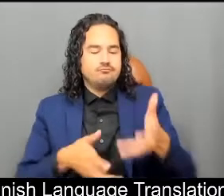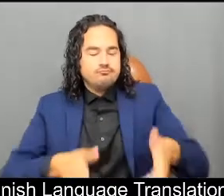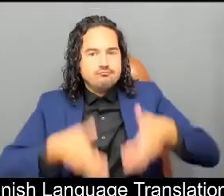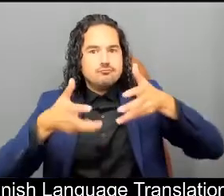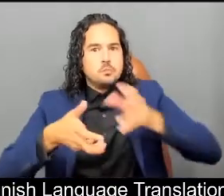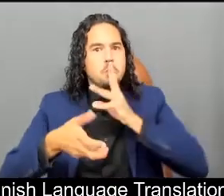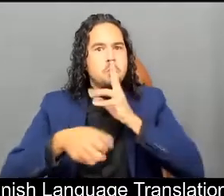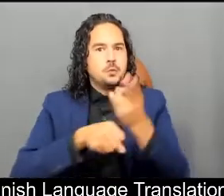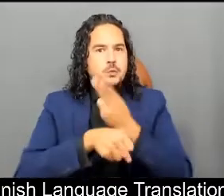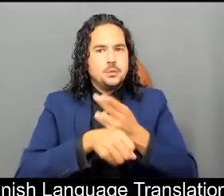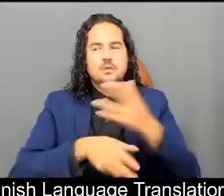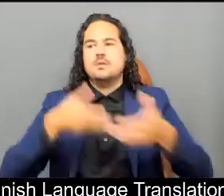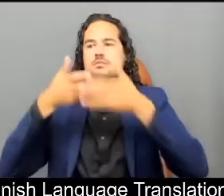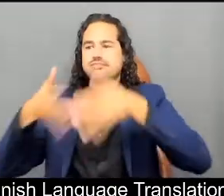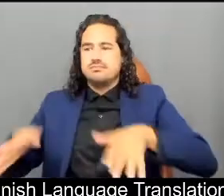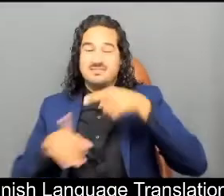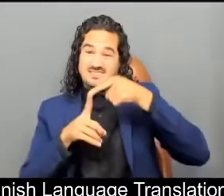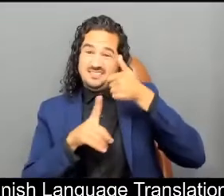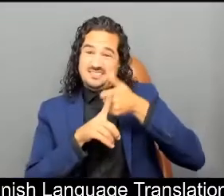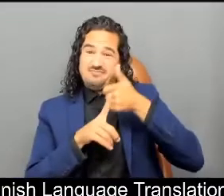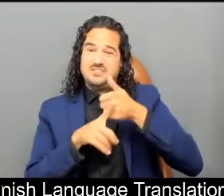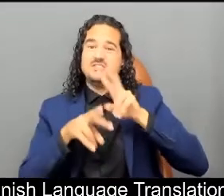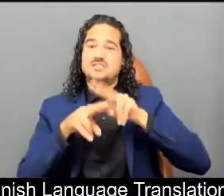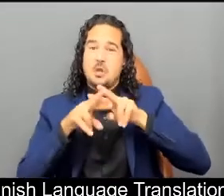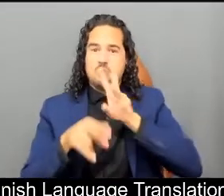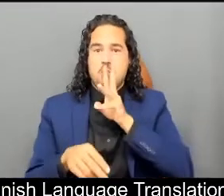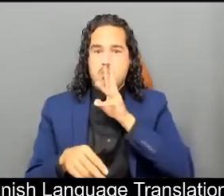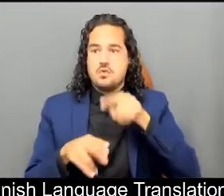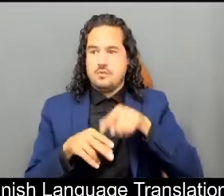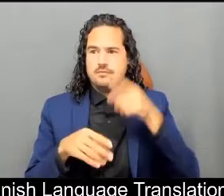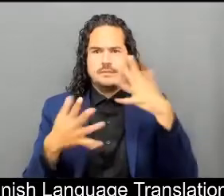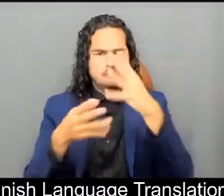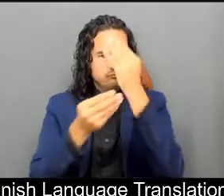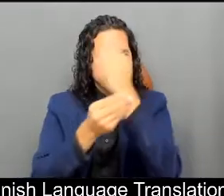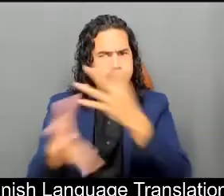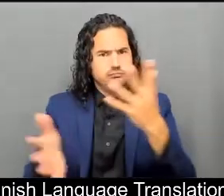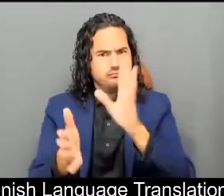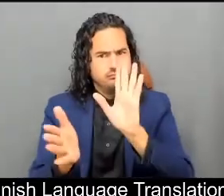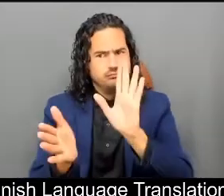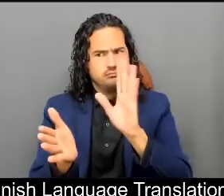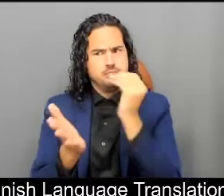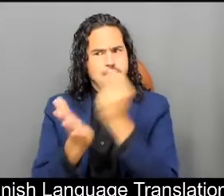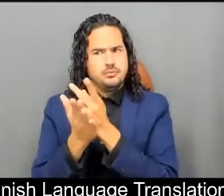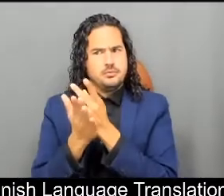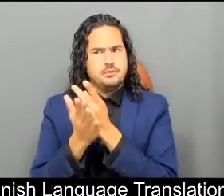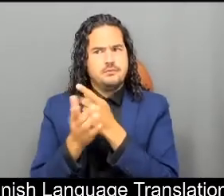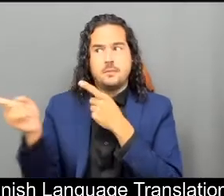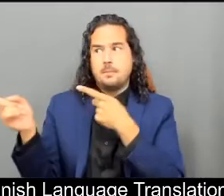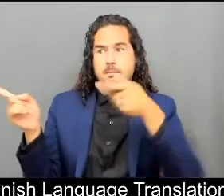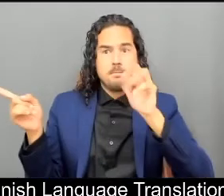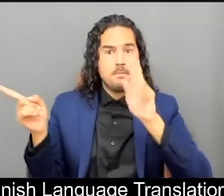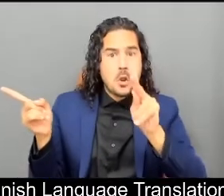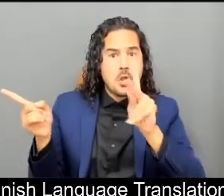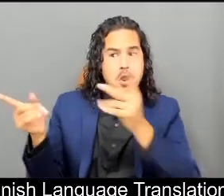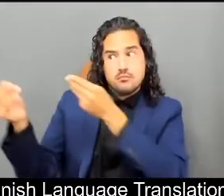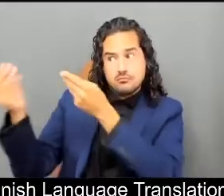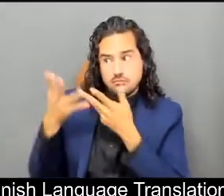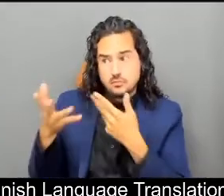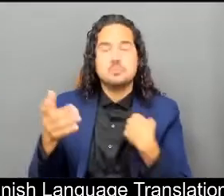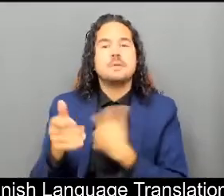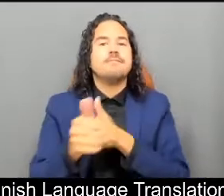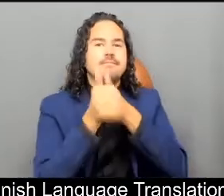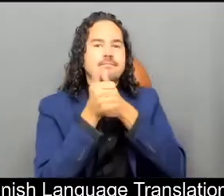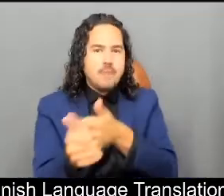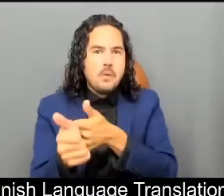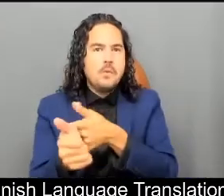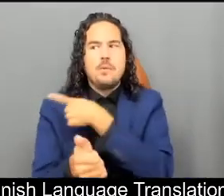we ensure that we are utilizing a resource that the park has said is okay to use. There are some dip sites over here that we were